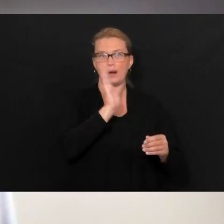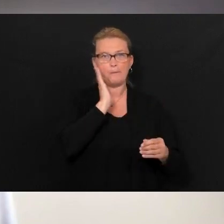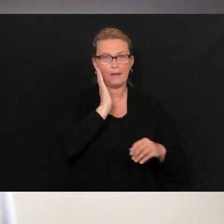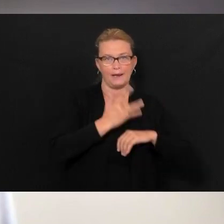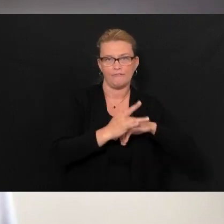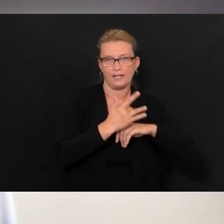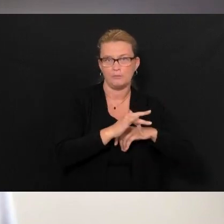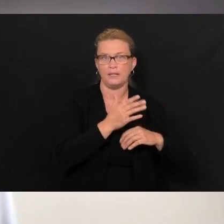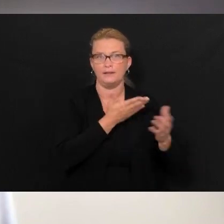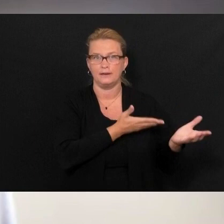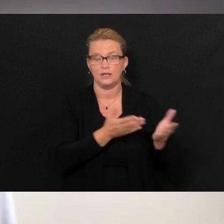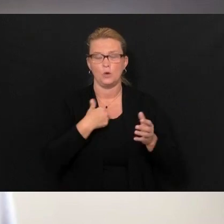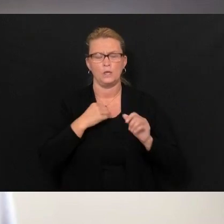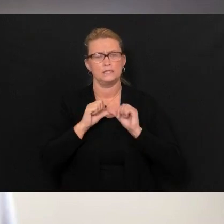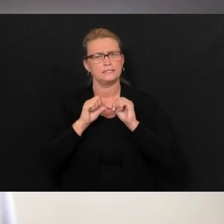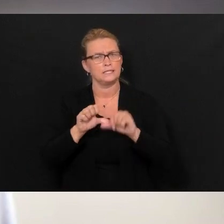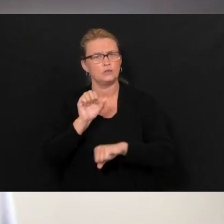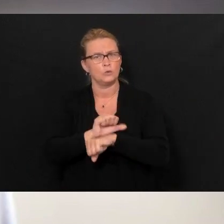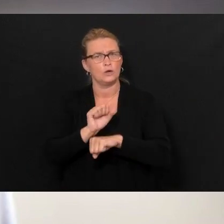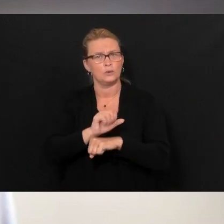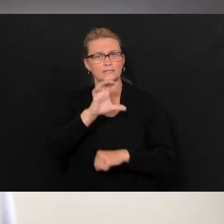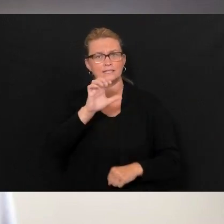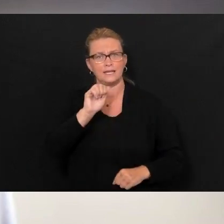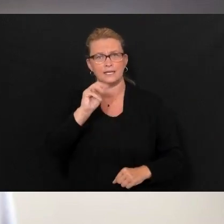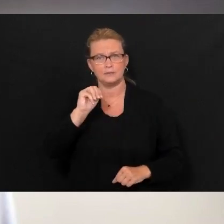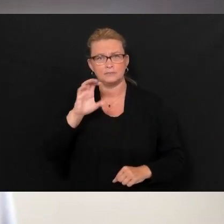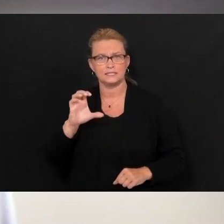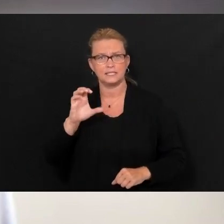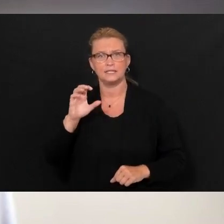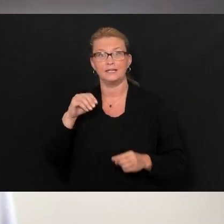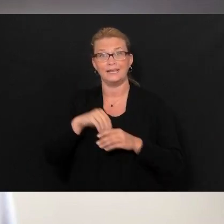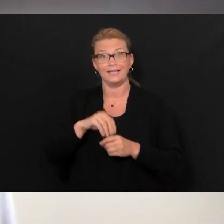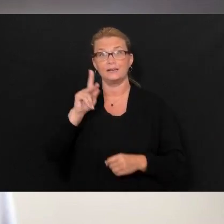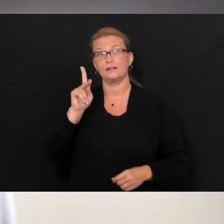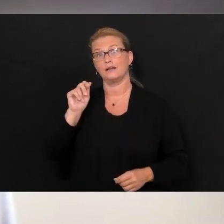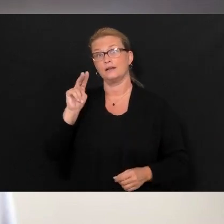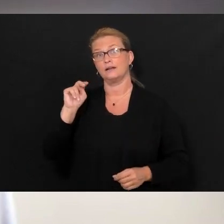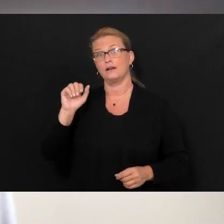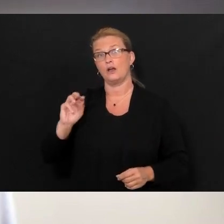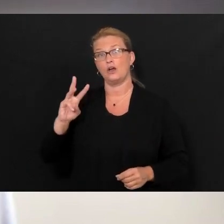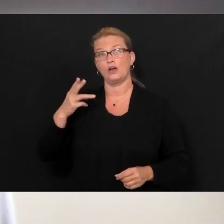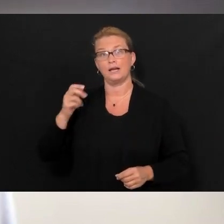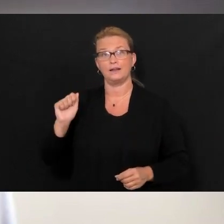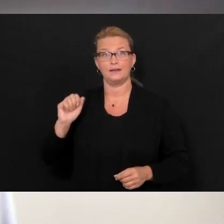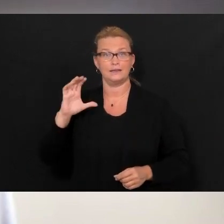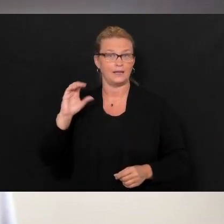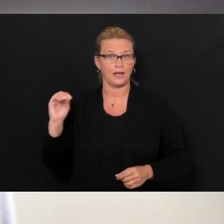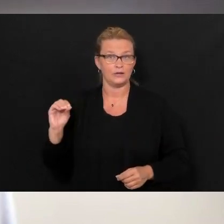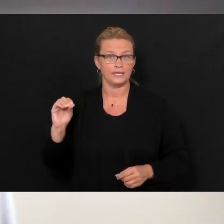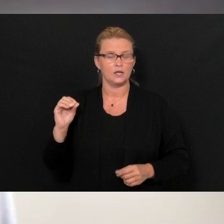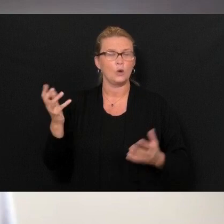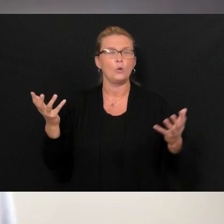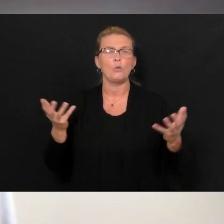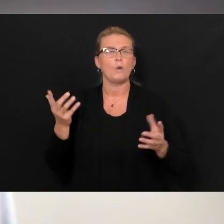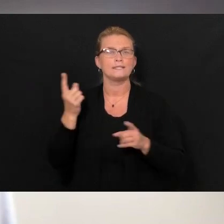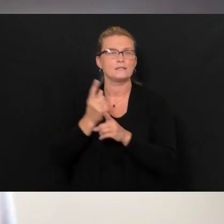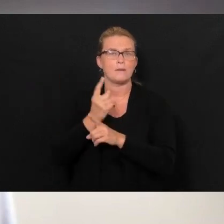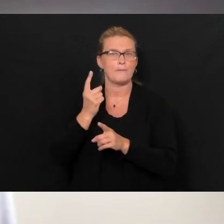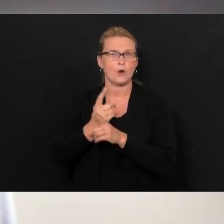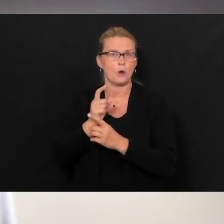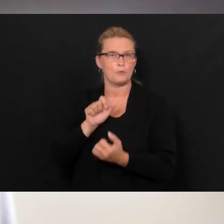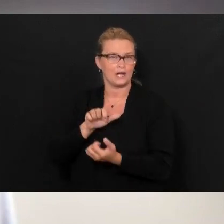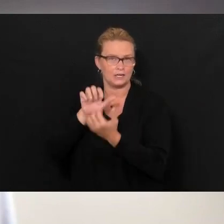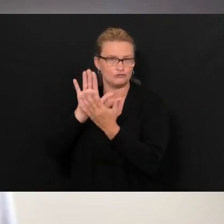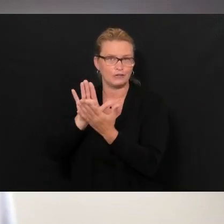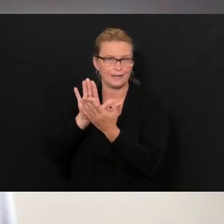with CAMC and others at Kanawha County on what are the appropriate aspects to